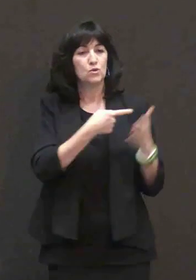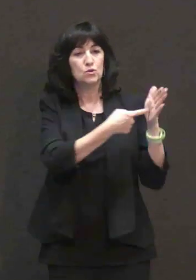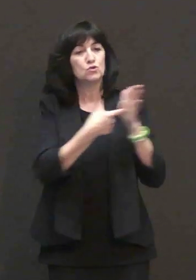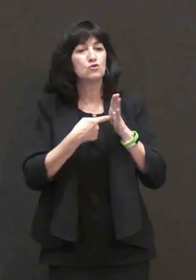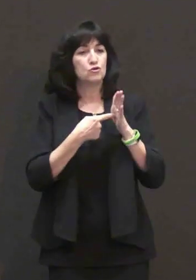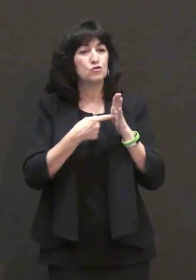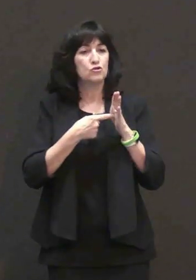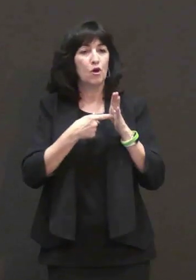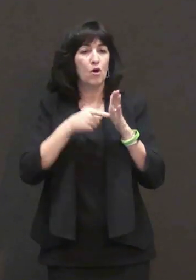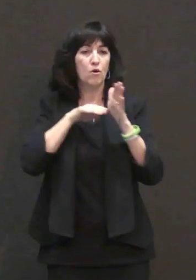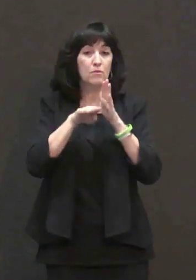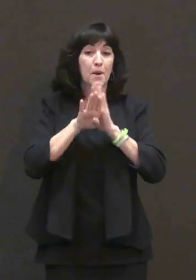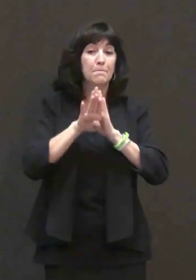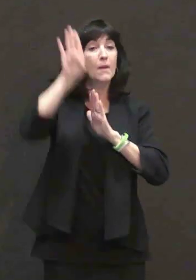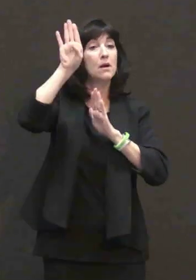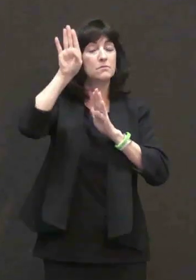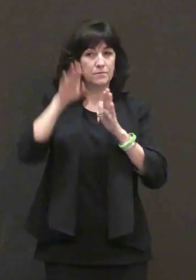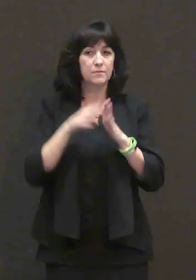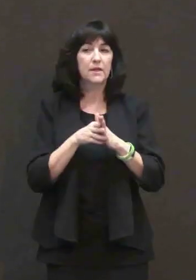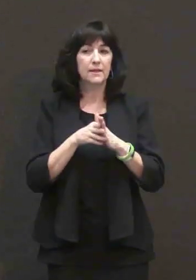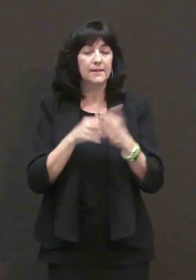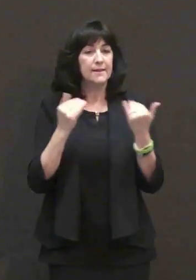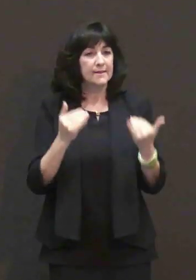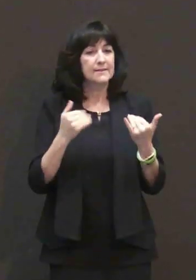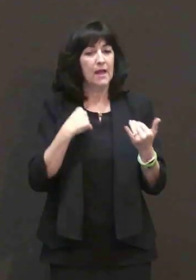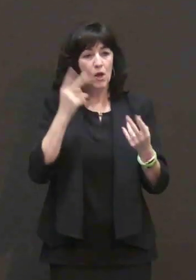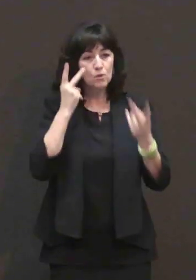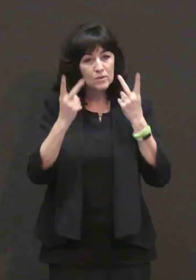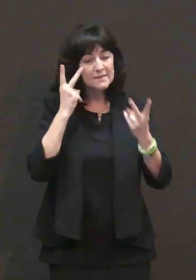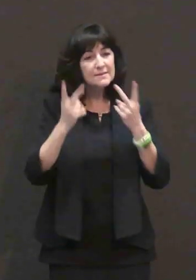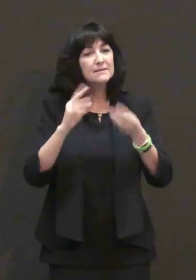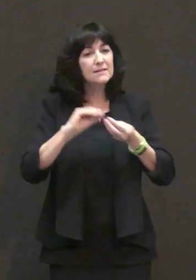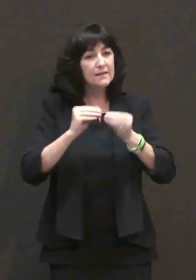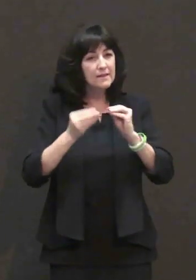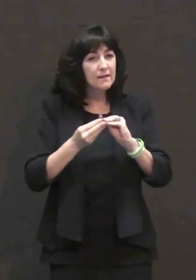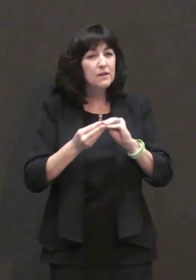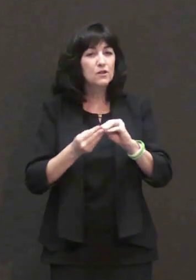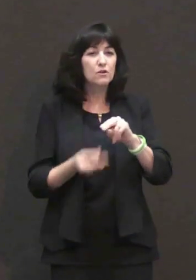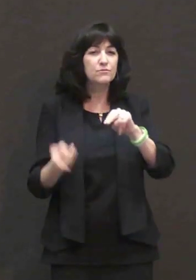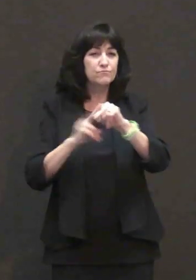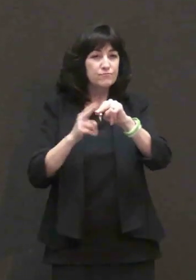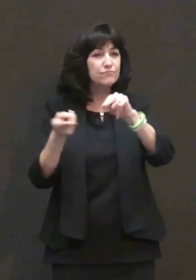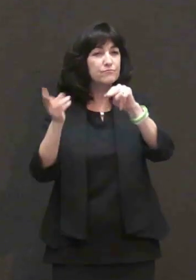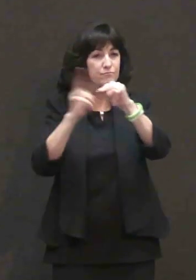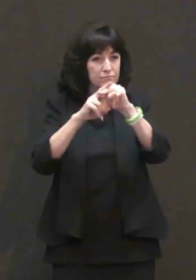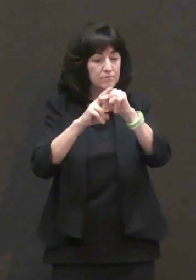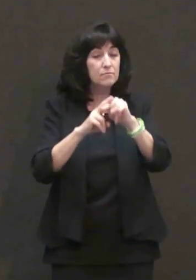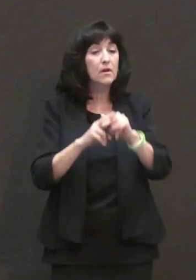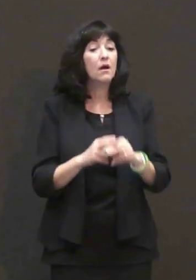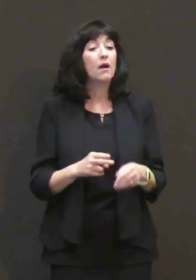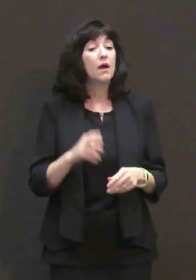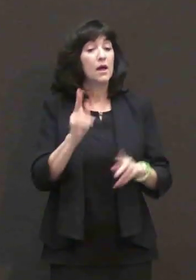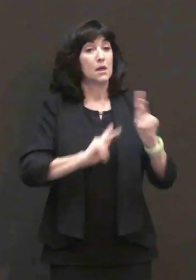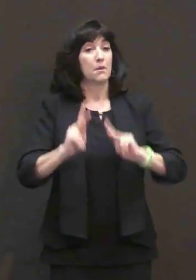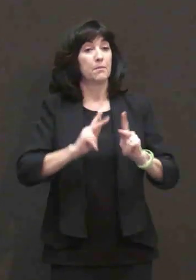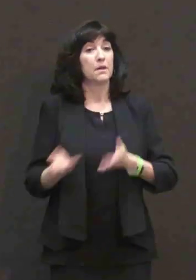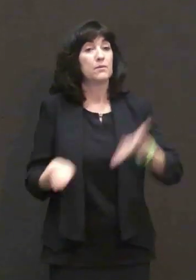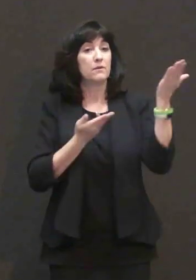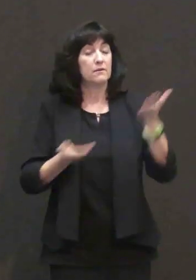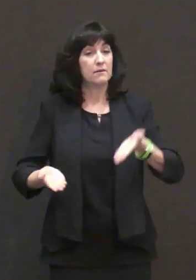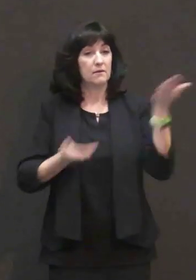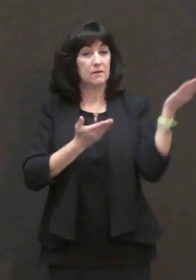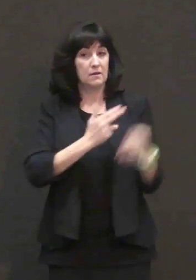graph there as the number of cases increased and the number of hospitalizations. You can see the bottom